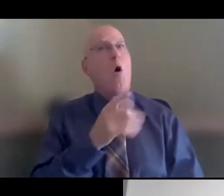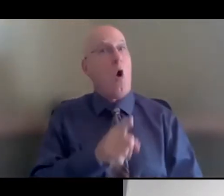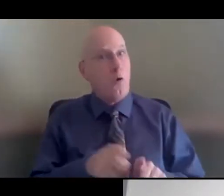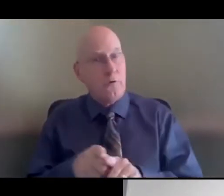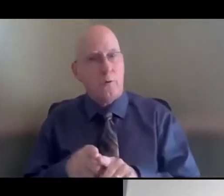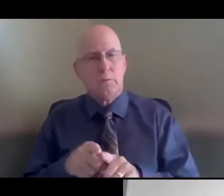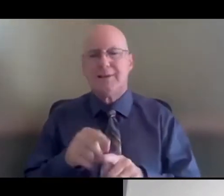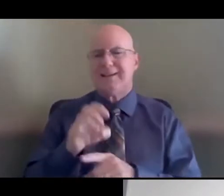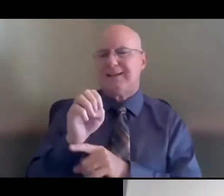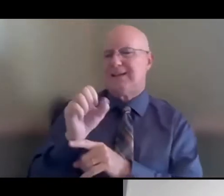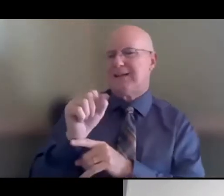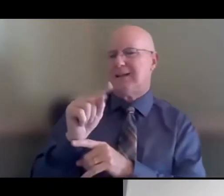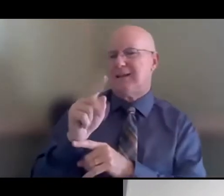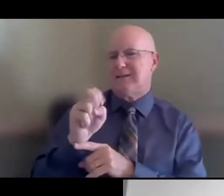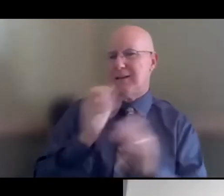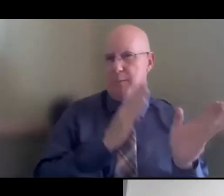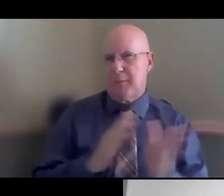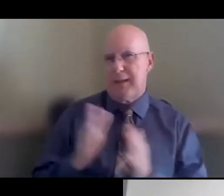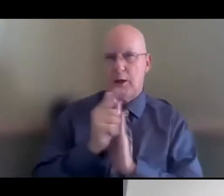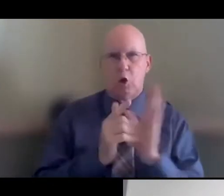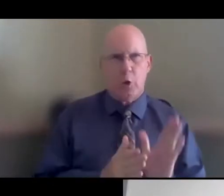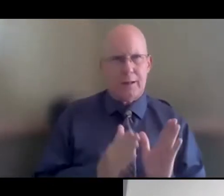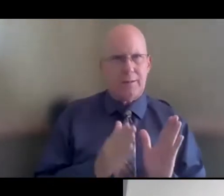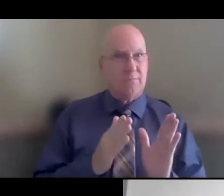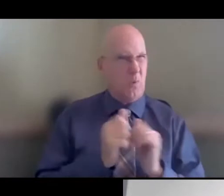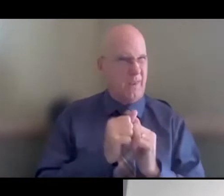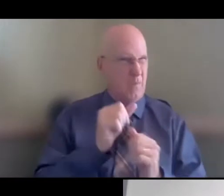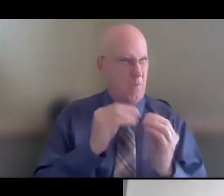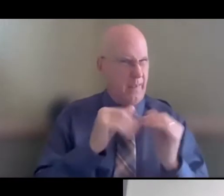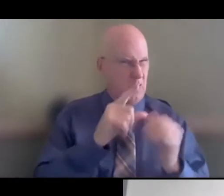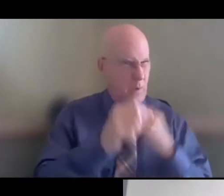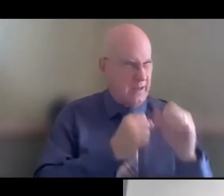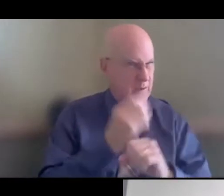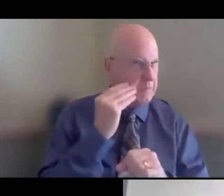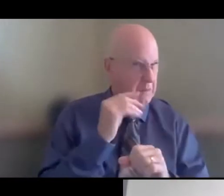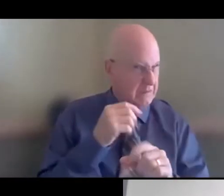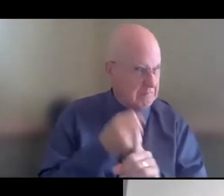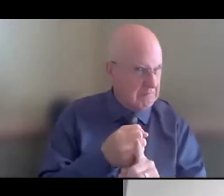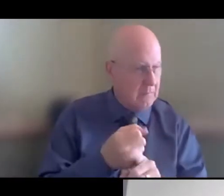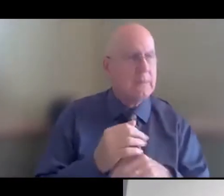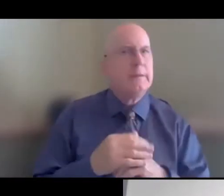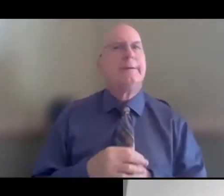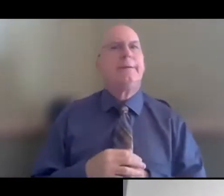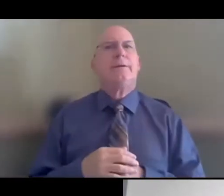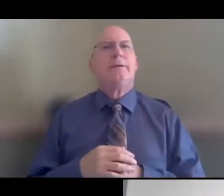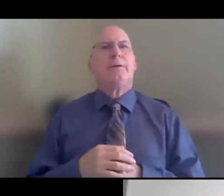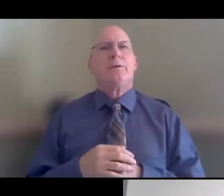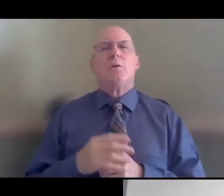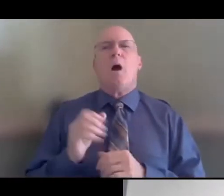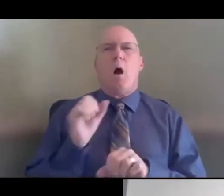planning attorney for more than 20 years at that point. So when I first met with Jen and several of the folks who were